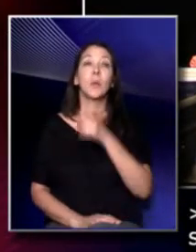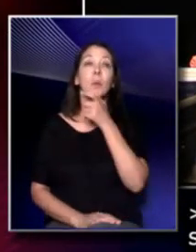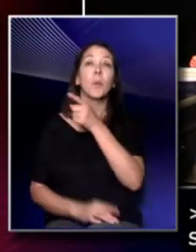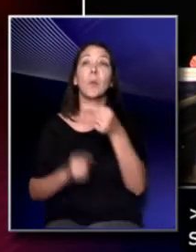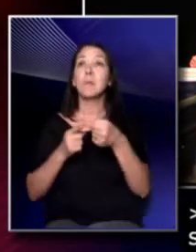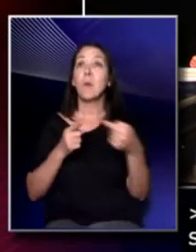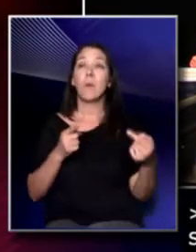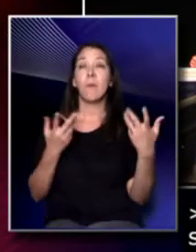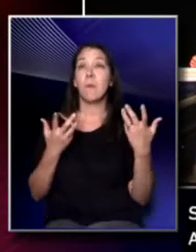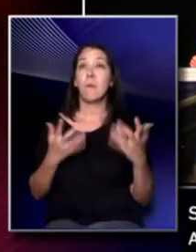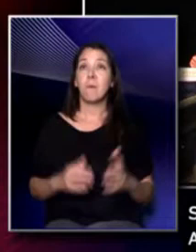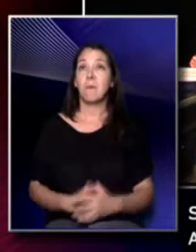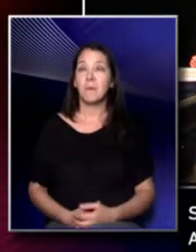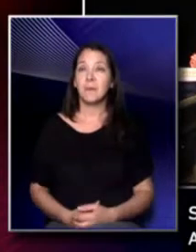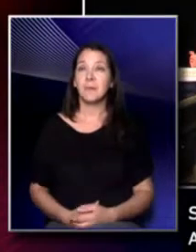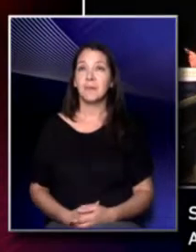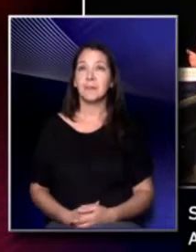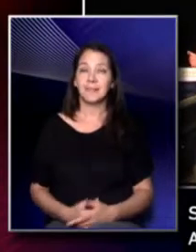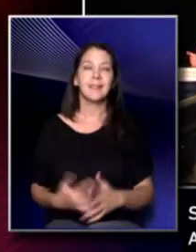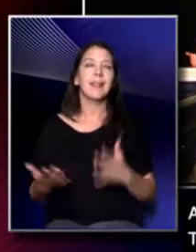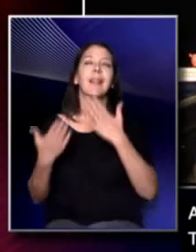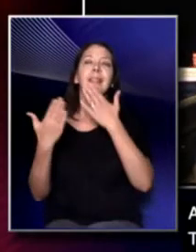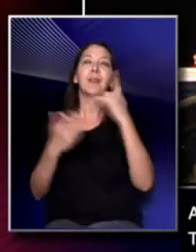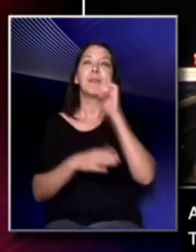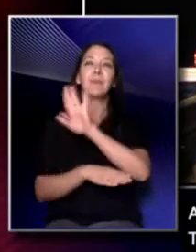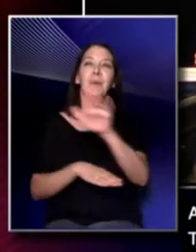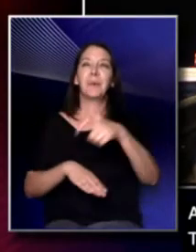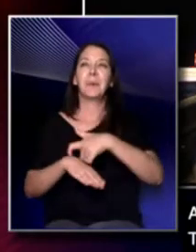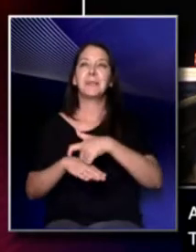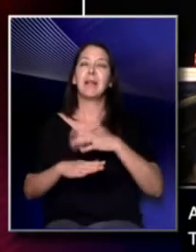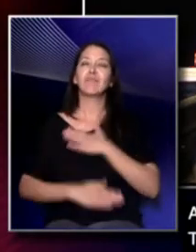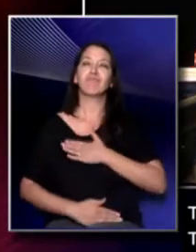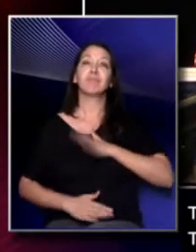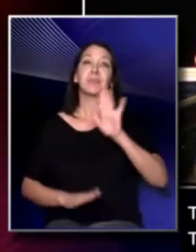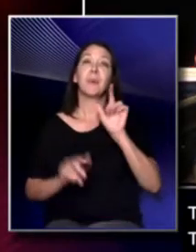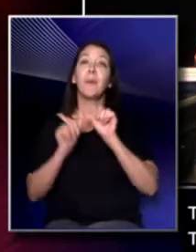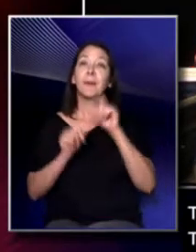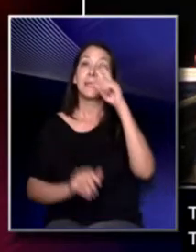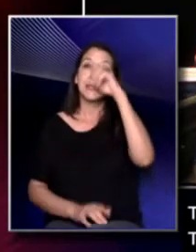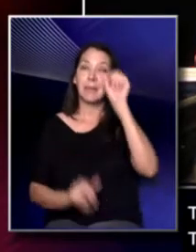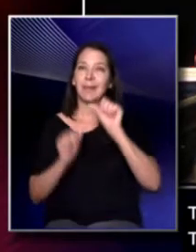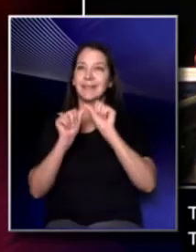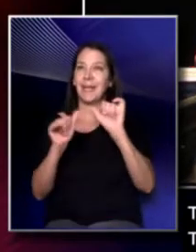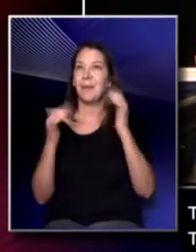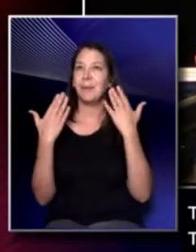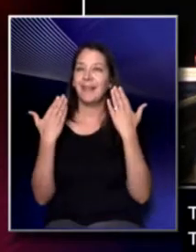opposed? Thank you, everybody, for your time. Enjoy the summer and keep cool.